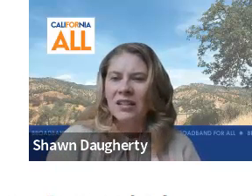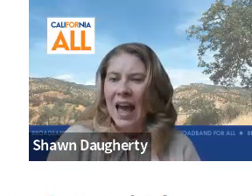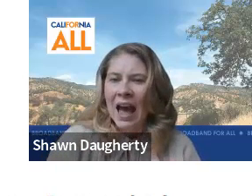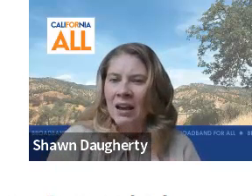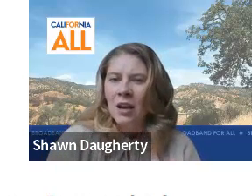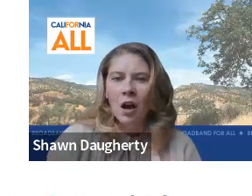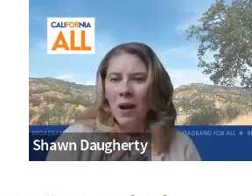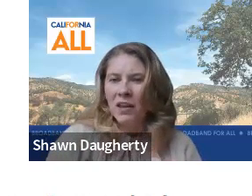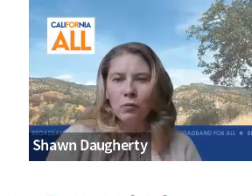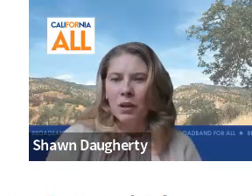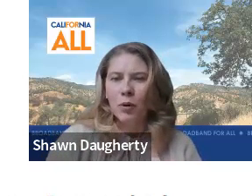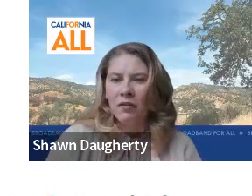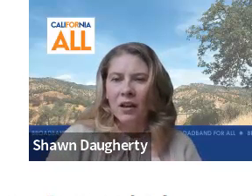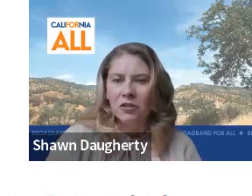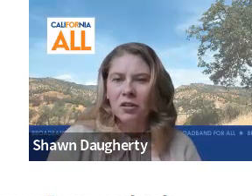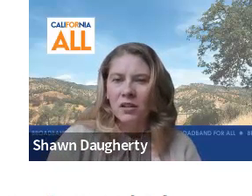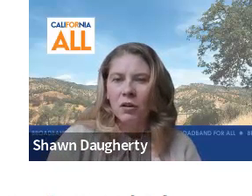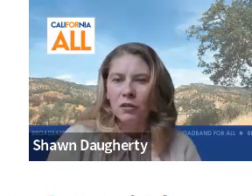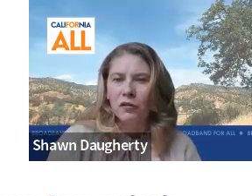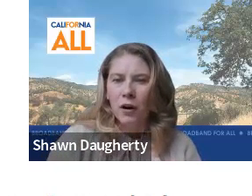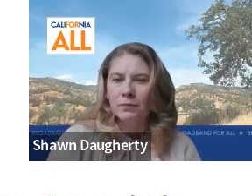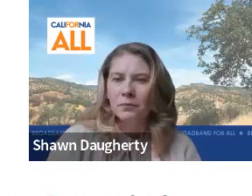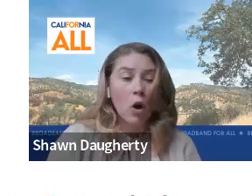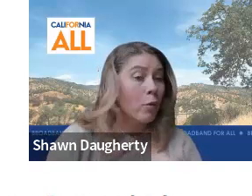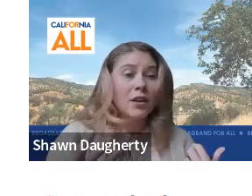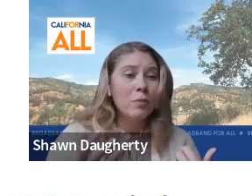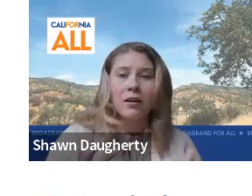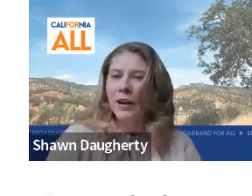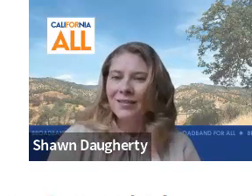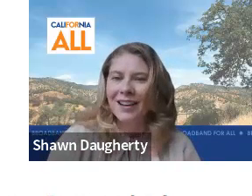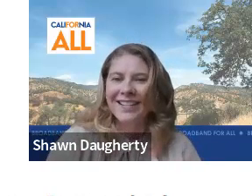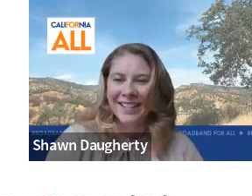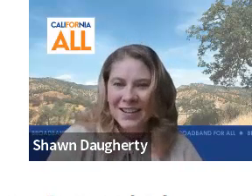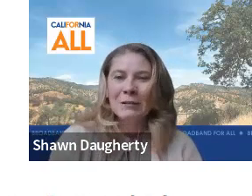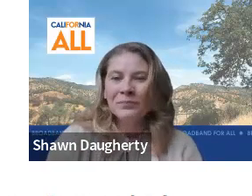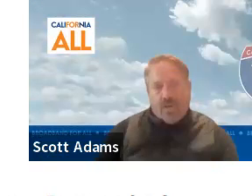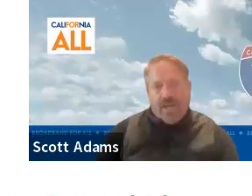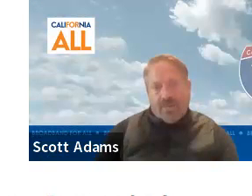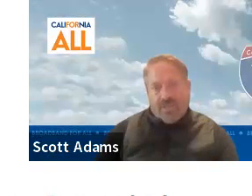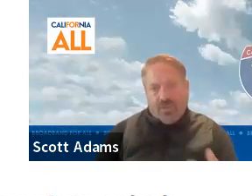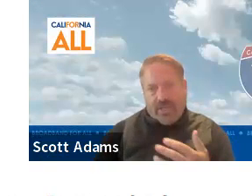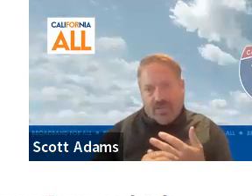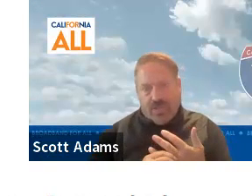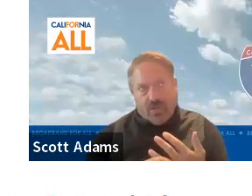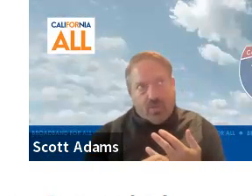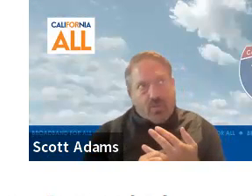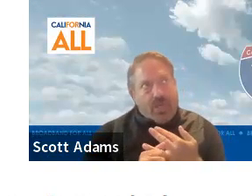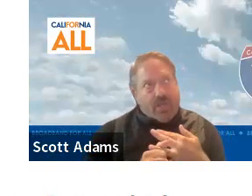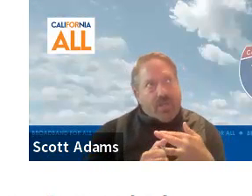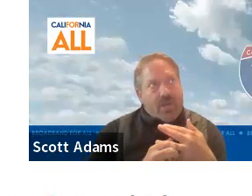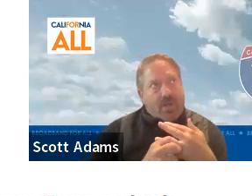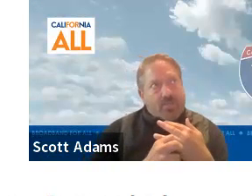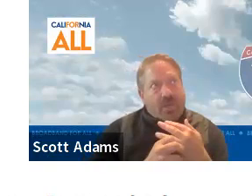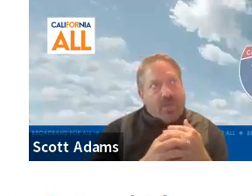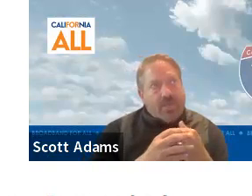Scott, anything to add? I think we're really proud of how the survey is going so far, but always can do better, right? Well, absolutely. And so